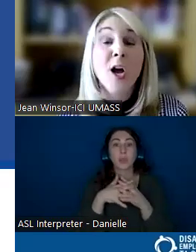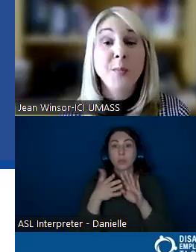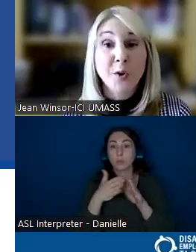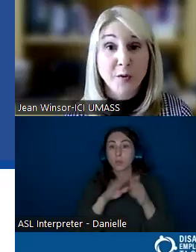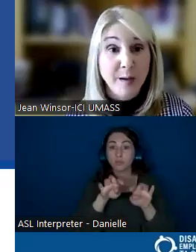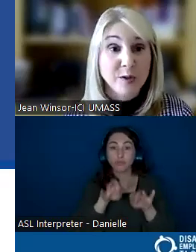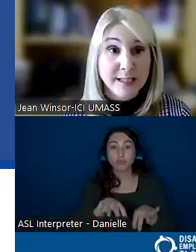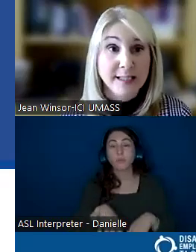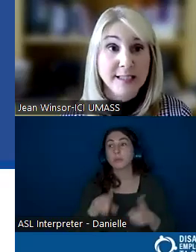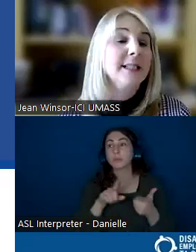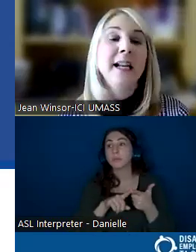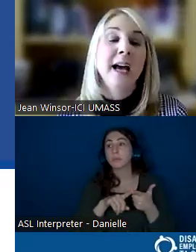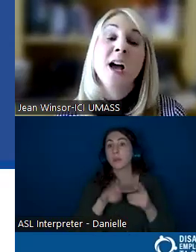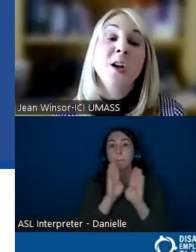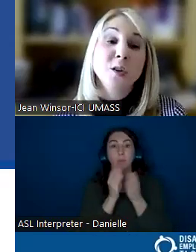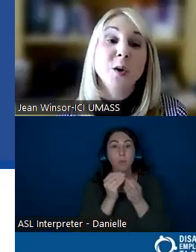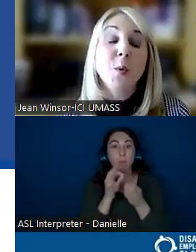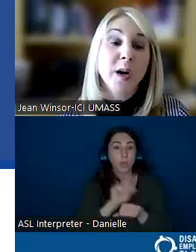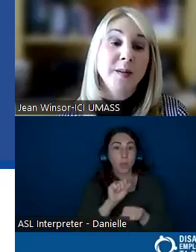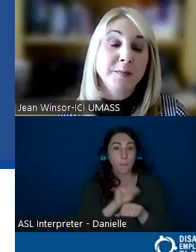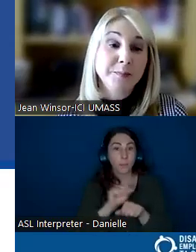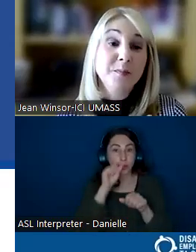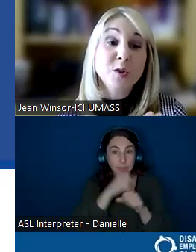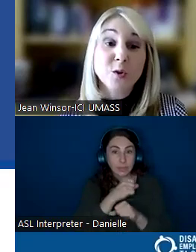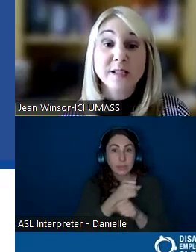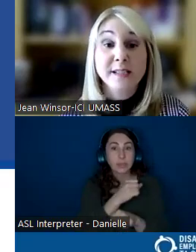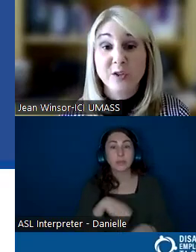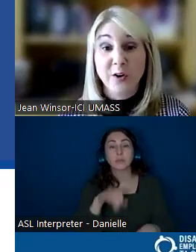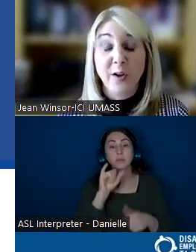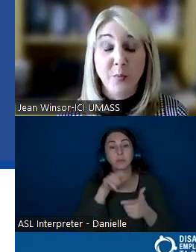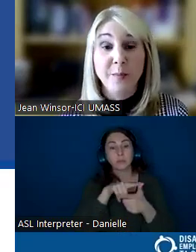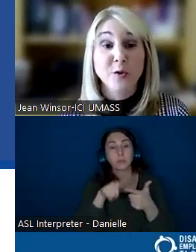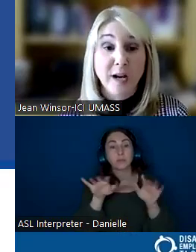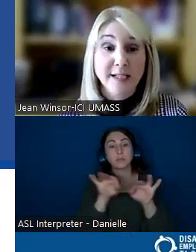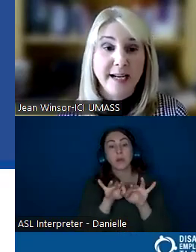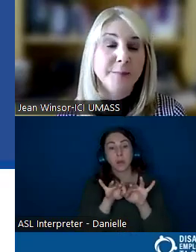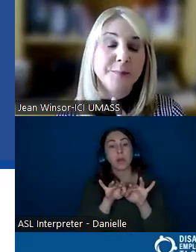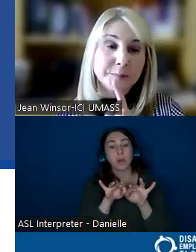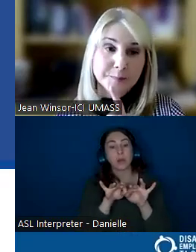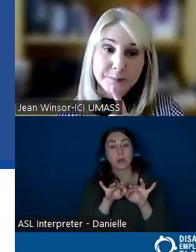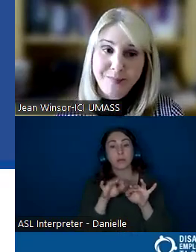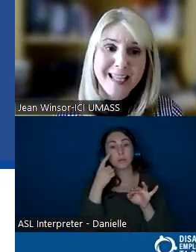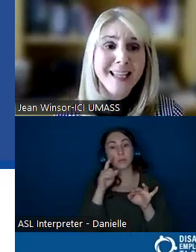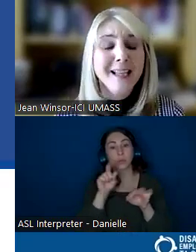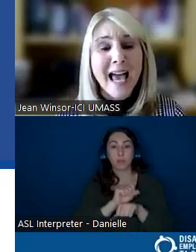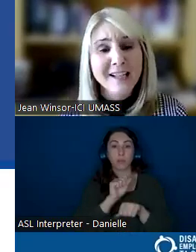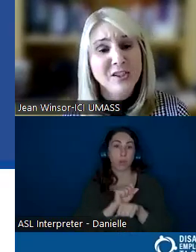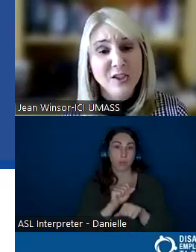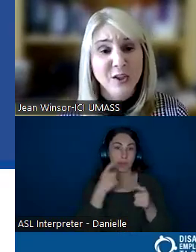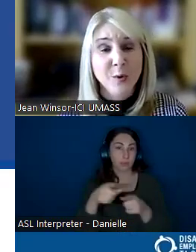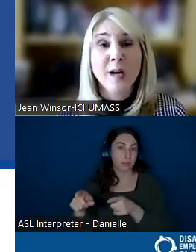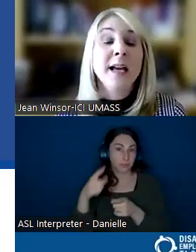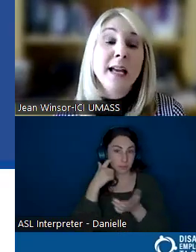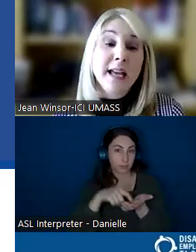data, Bureau of Labor Statistics data. Those are important sources of general employment trend data. And then the